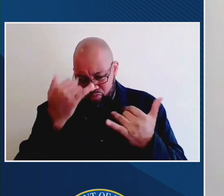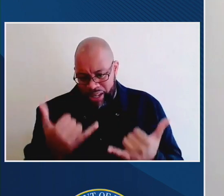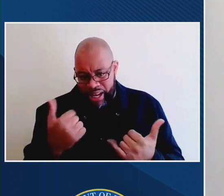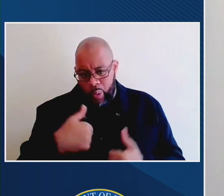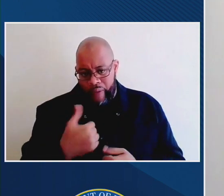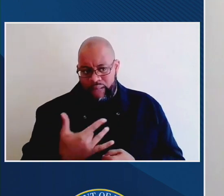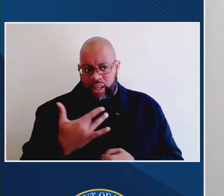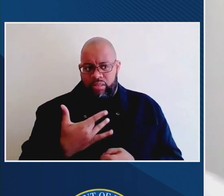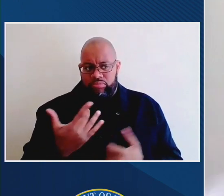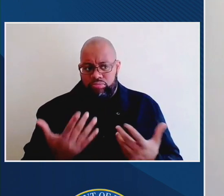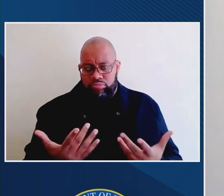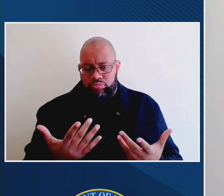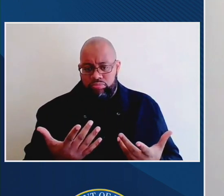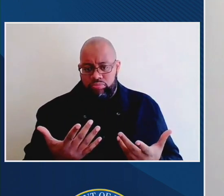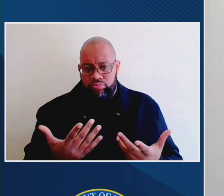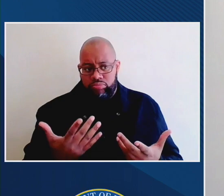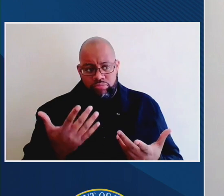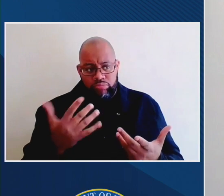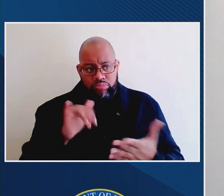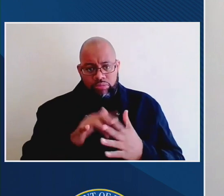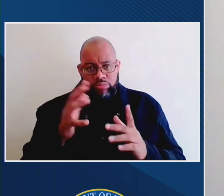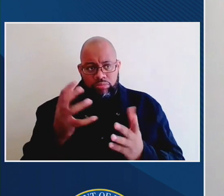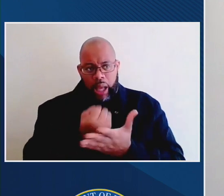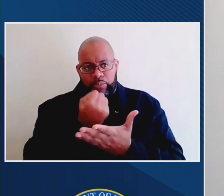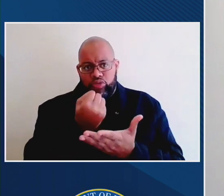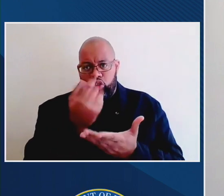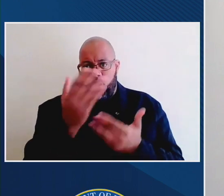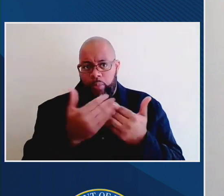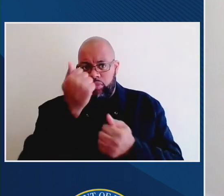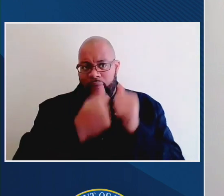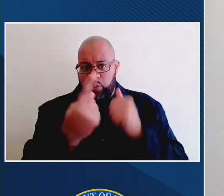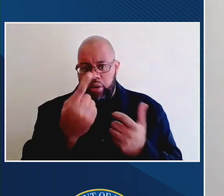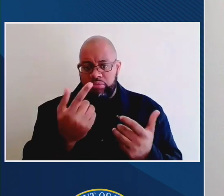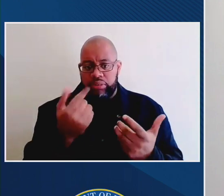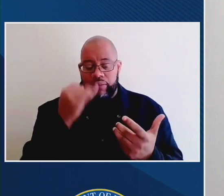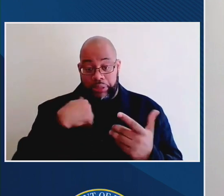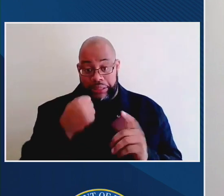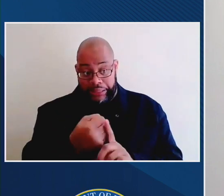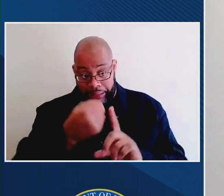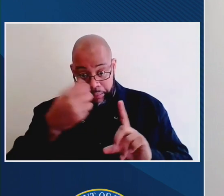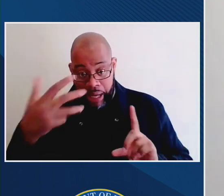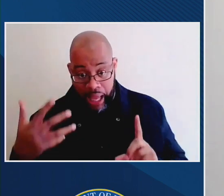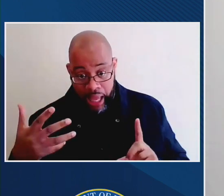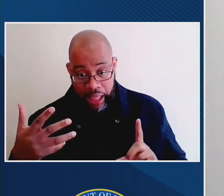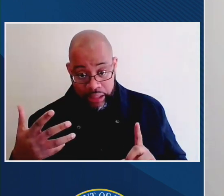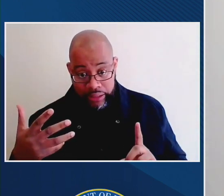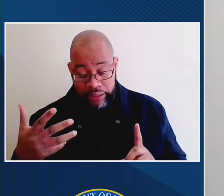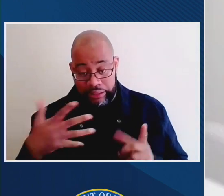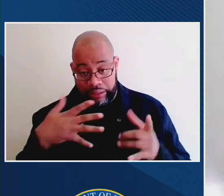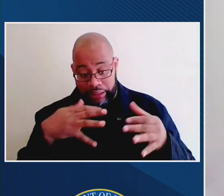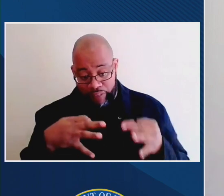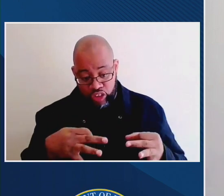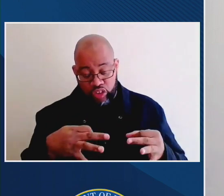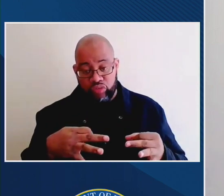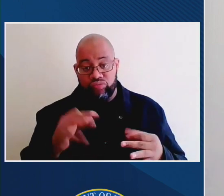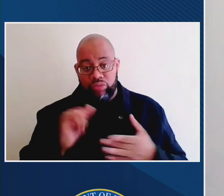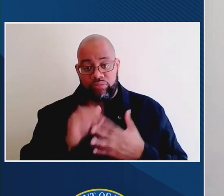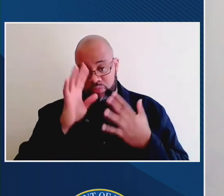that it is capturing just about everyone. And if we expand the definition, it would definitely